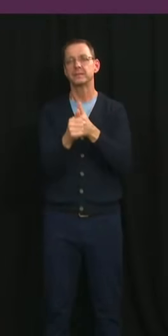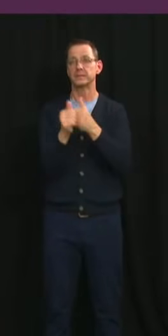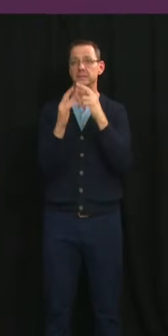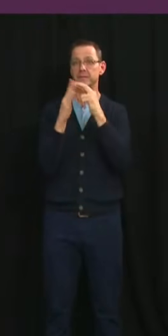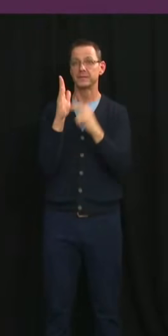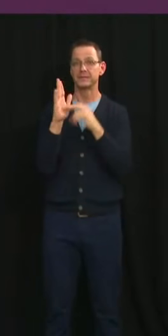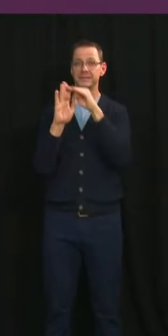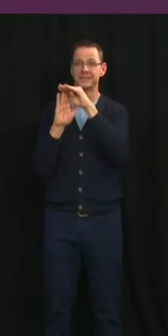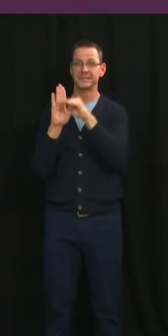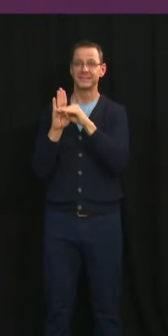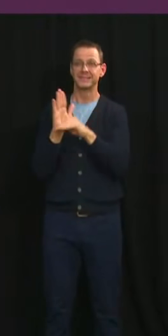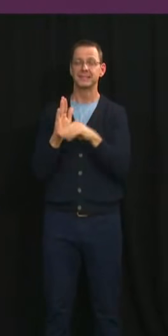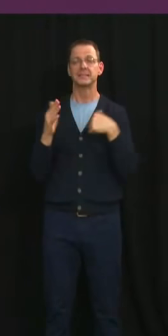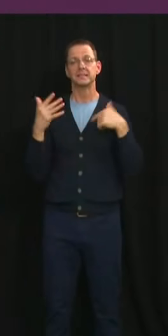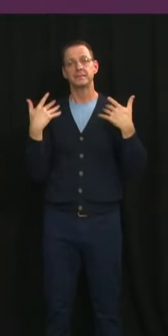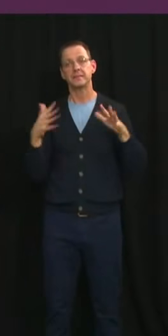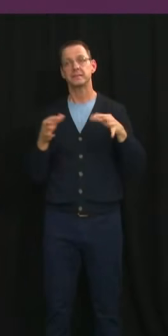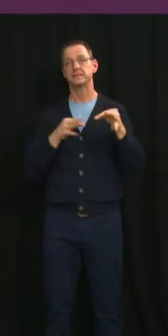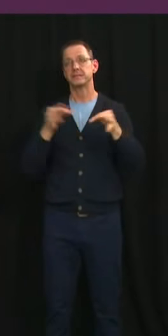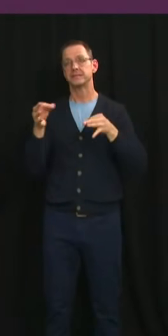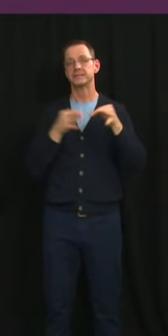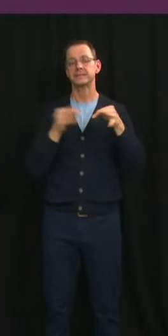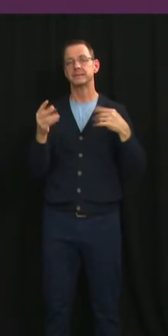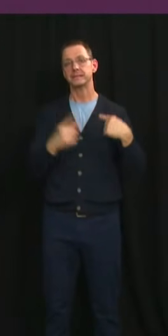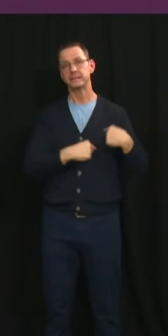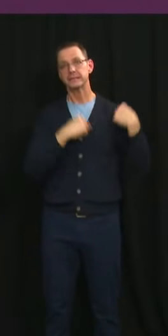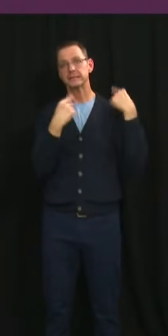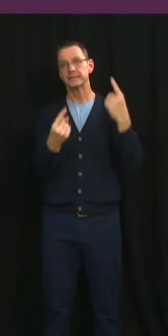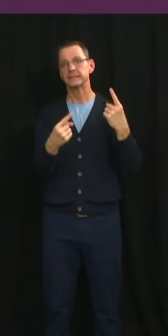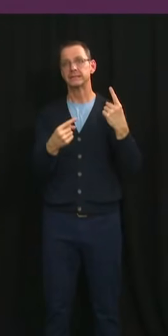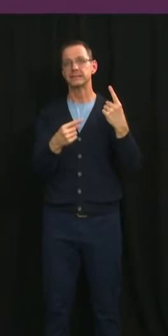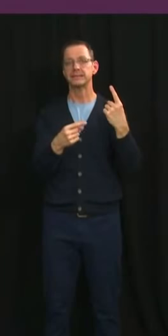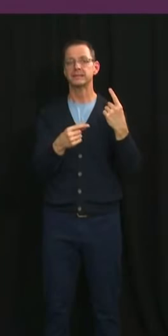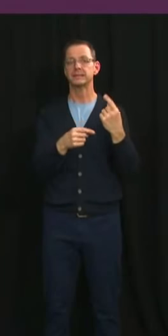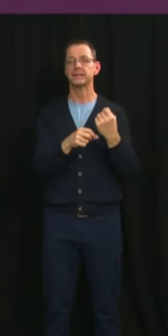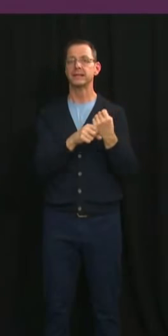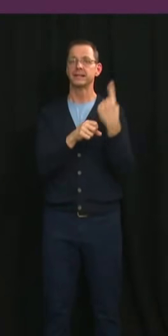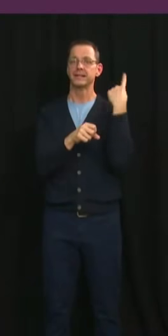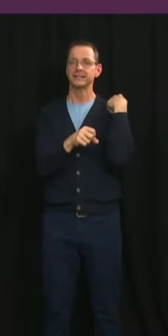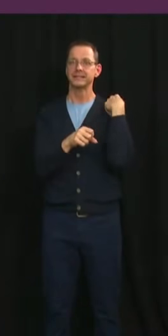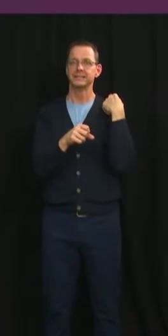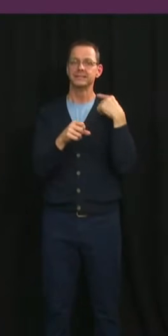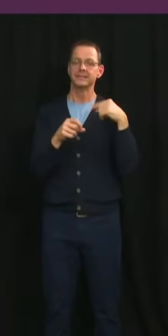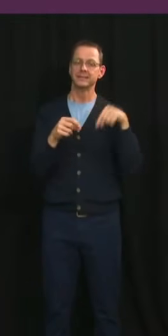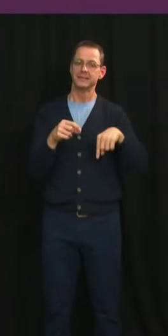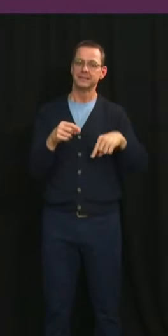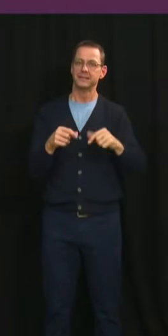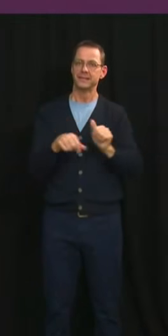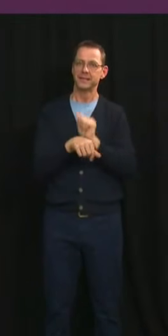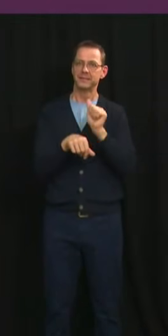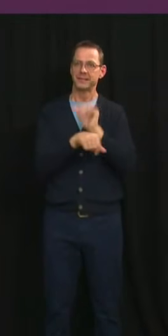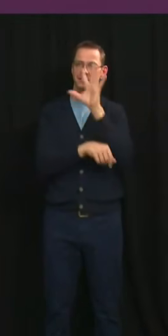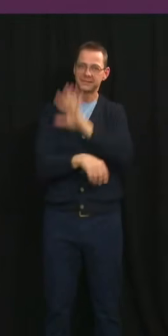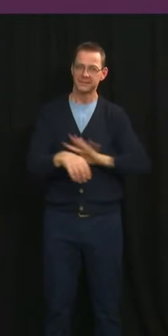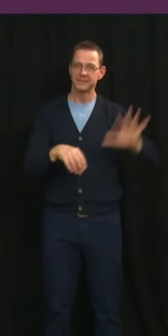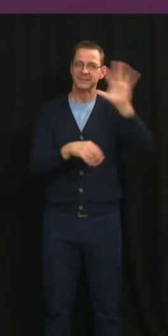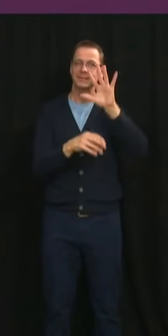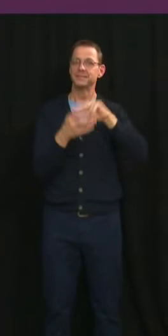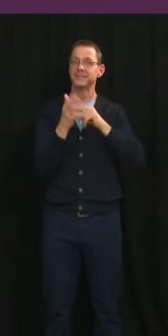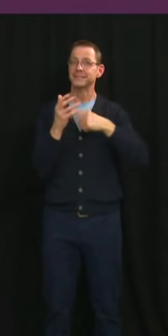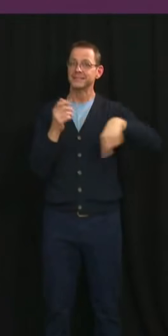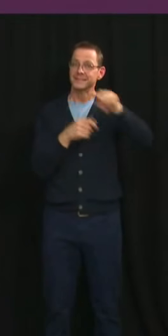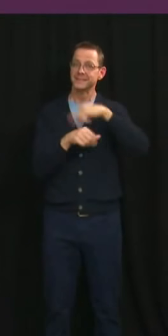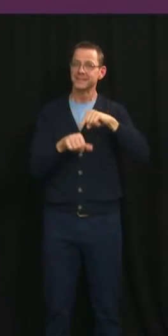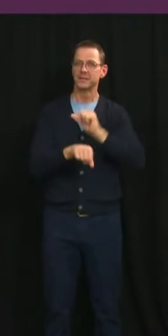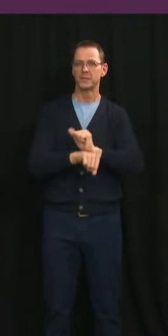I believe in Albertans and the power of our collective actions. Together we can slow the spread once again and keep cases low